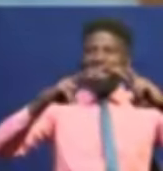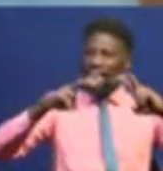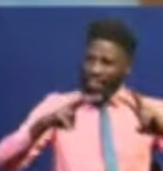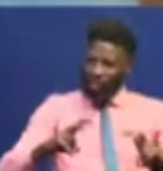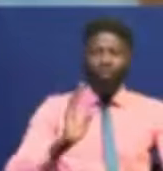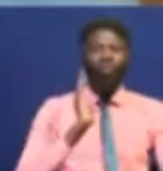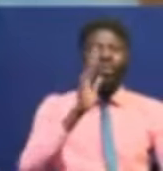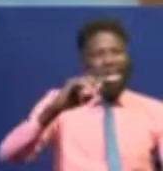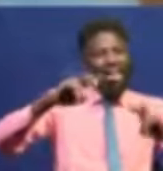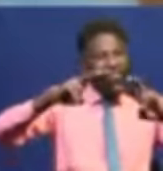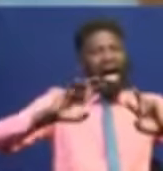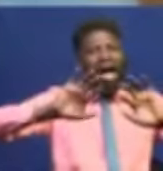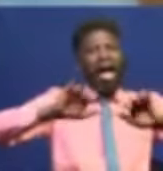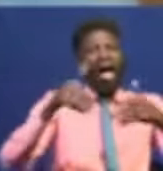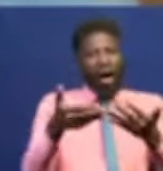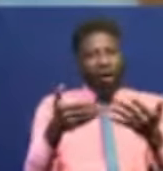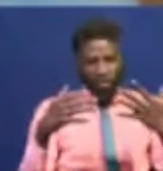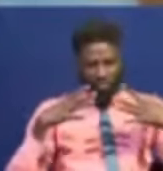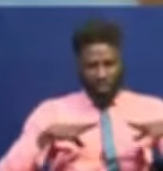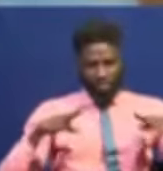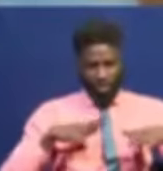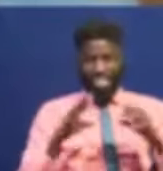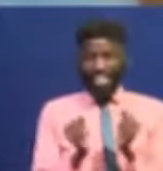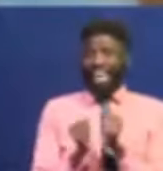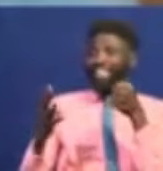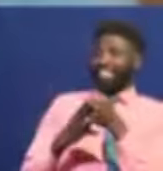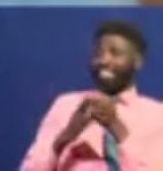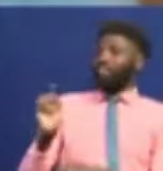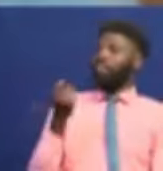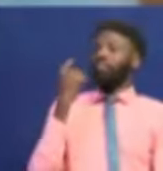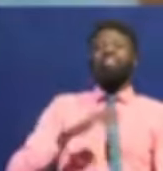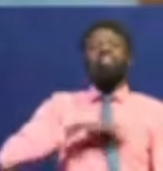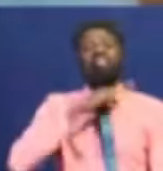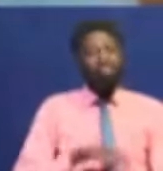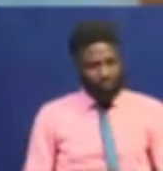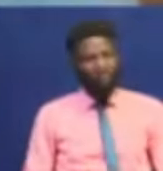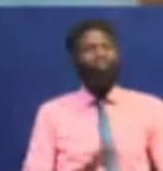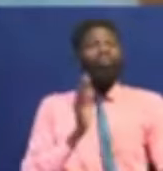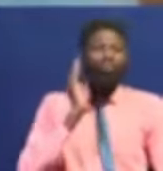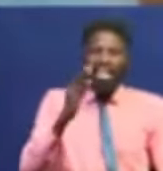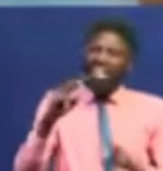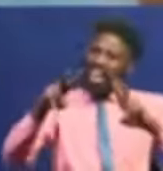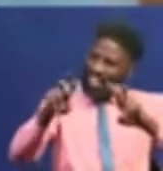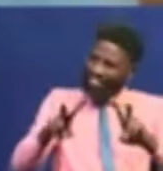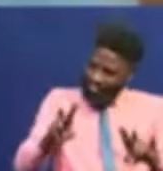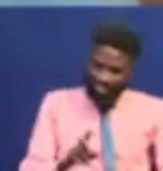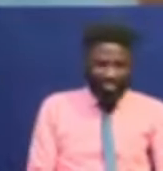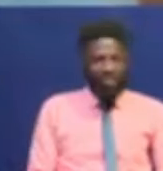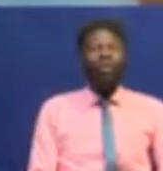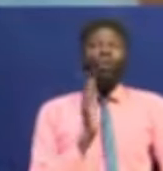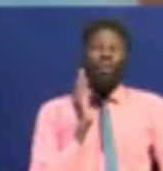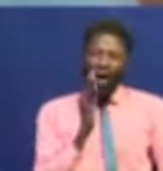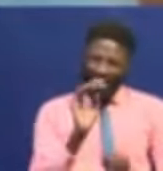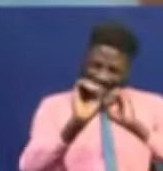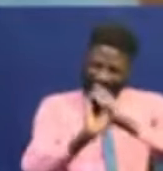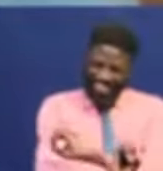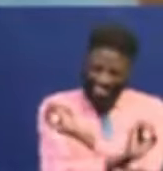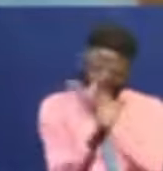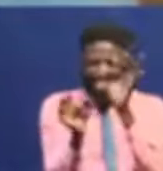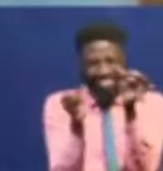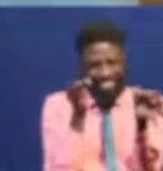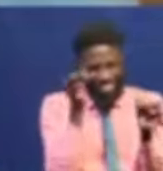on how these 19 Kenyans died. There will be a clarity, an explanation